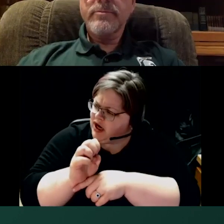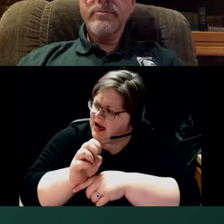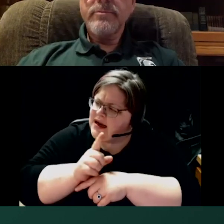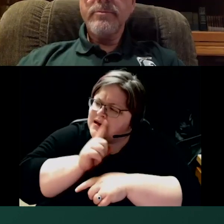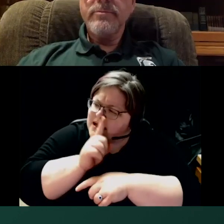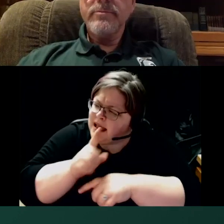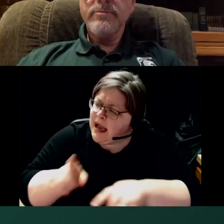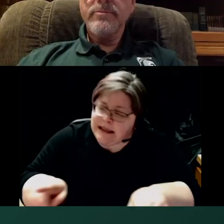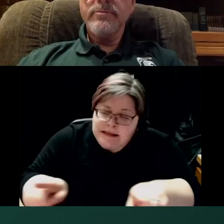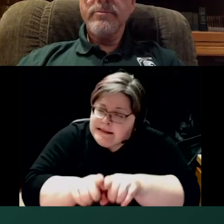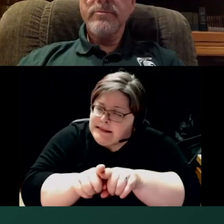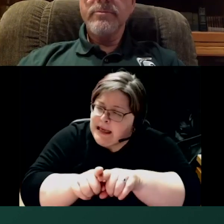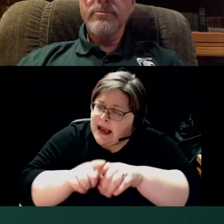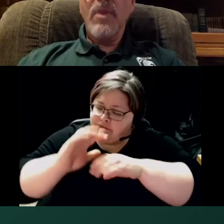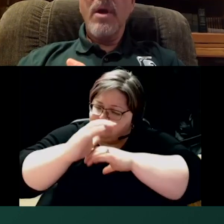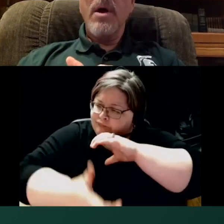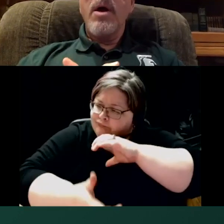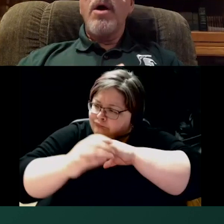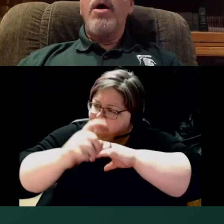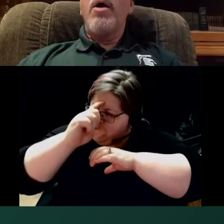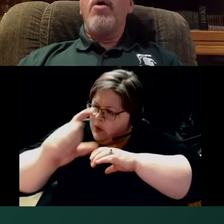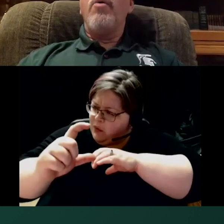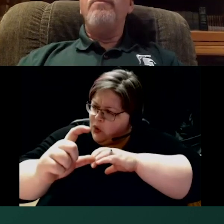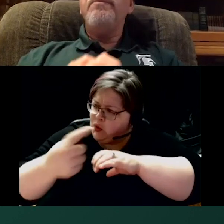of the moon, as your slide said?